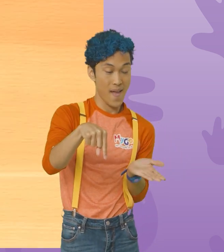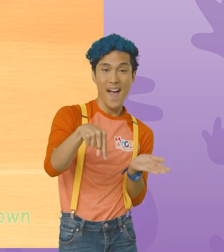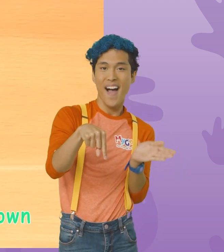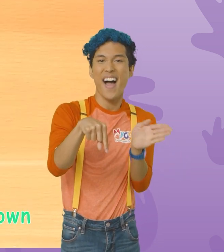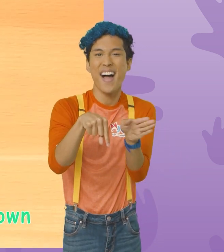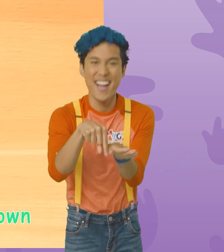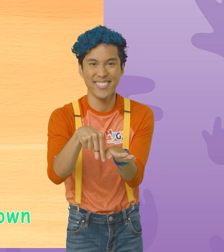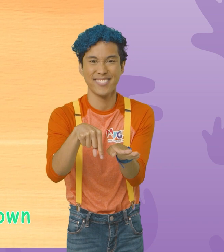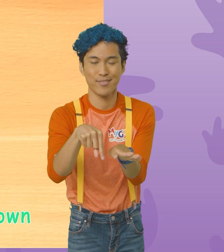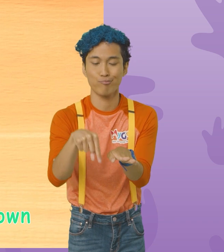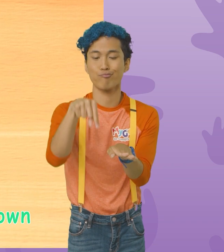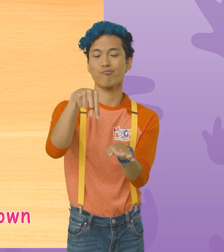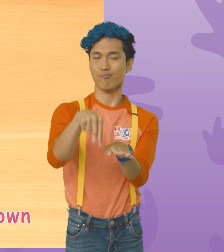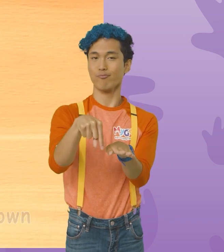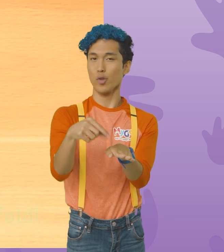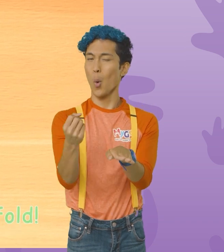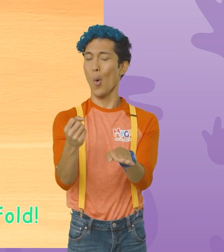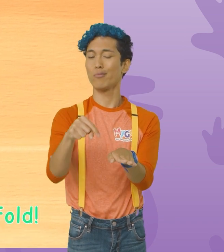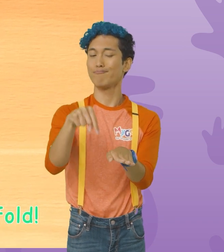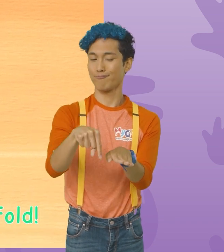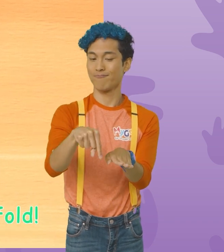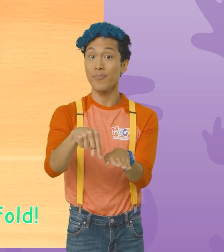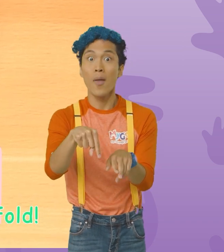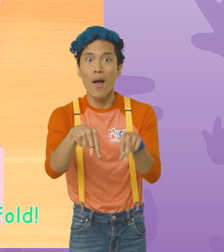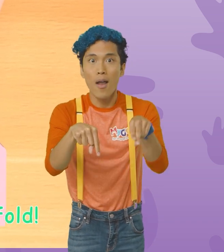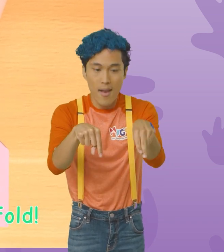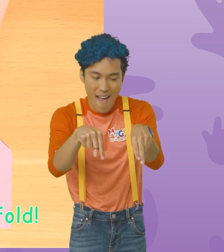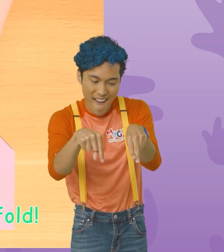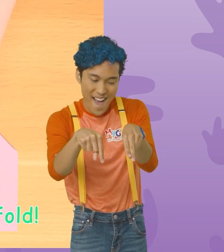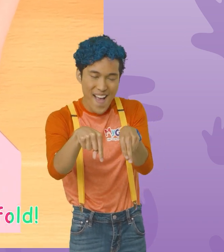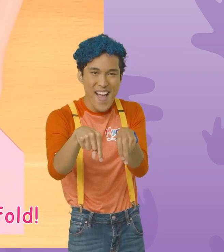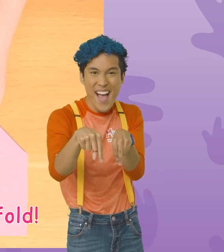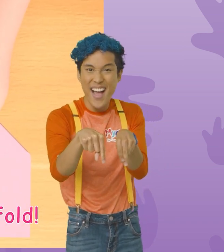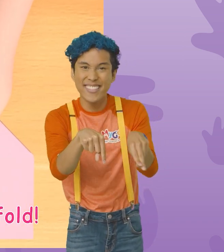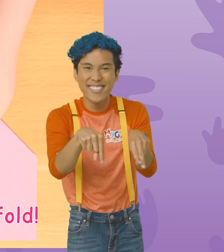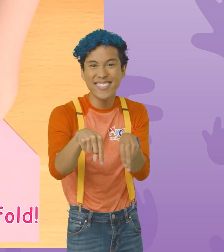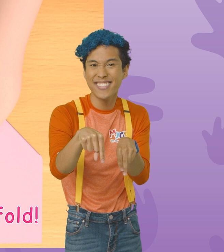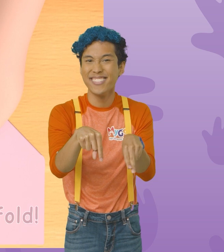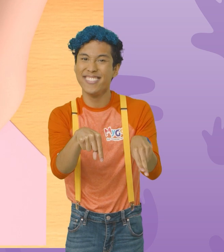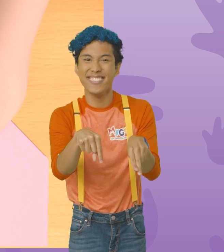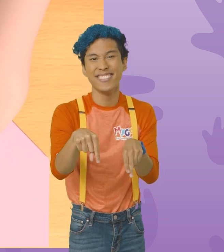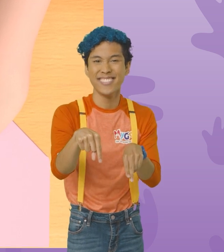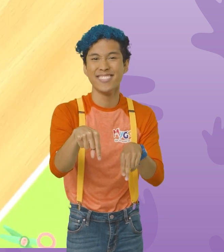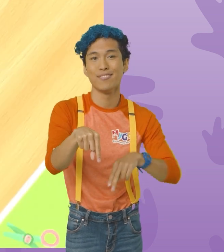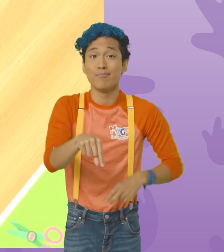fold. With one hand, hold the corner down. And with the other hand, make the fold.